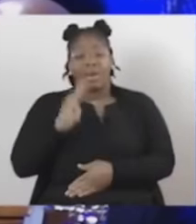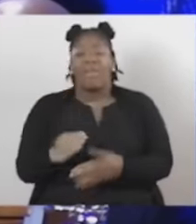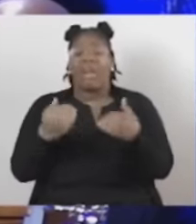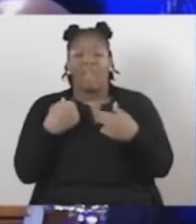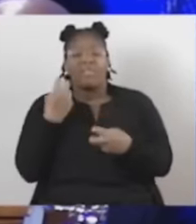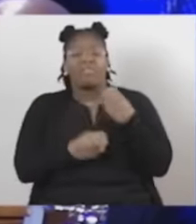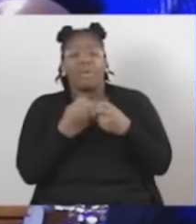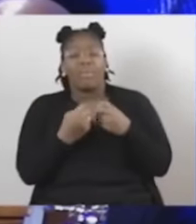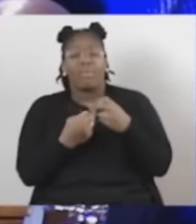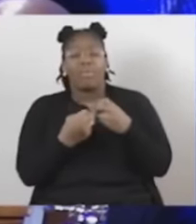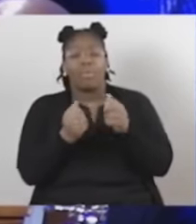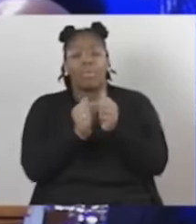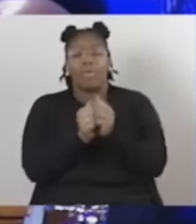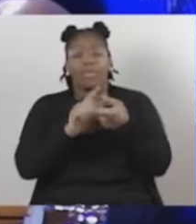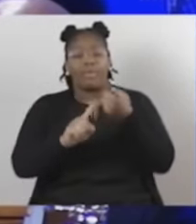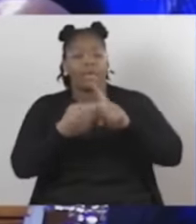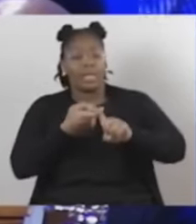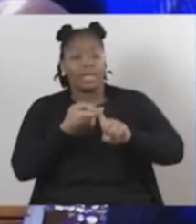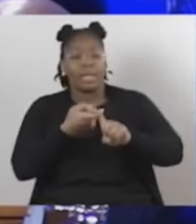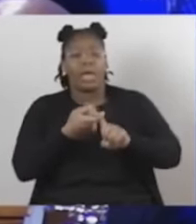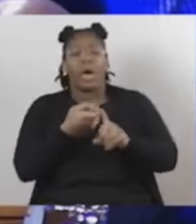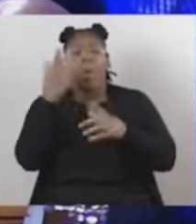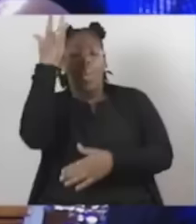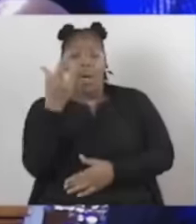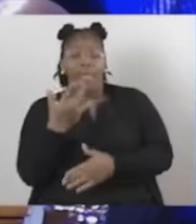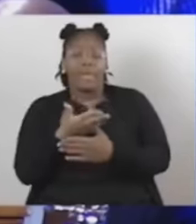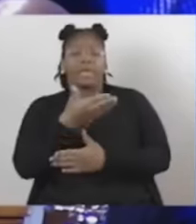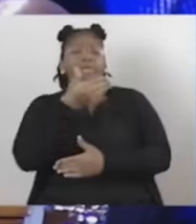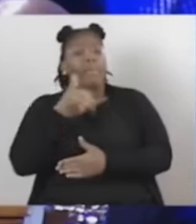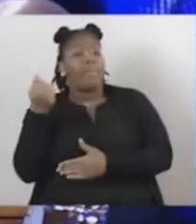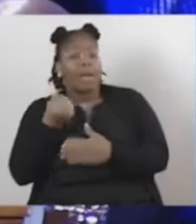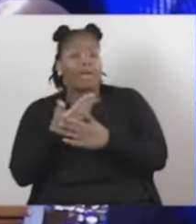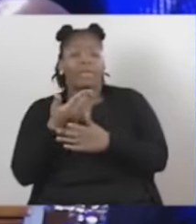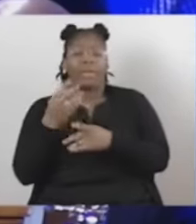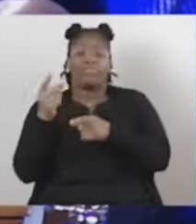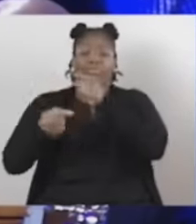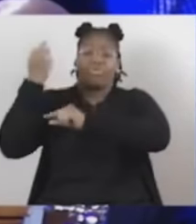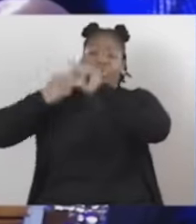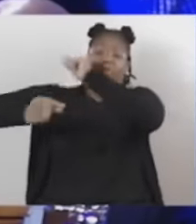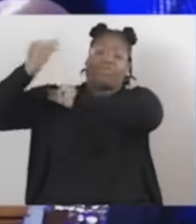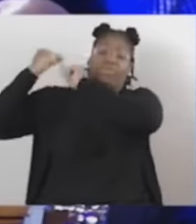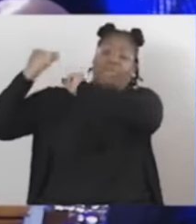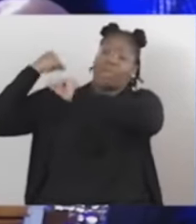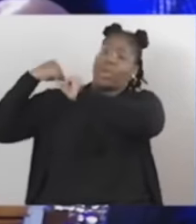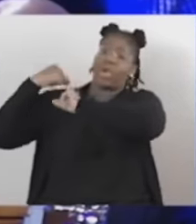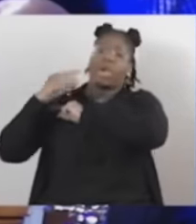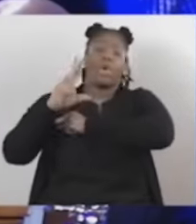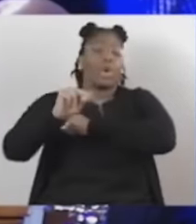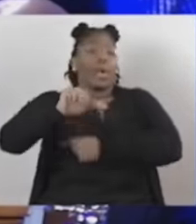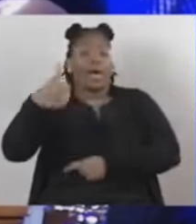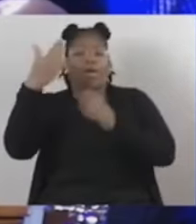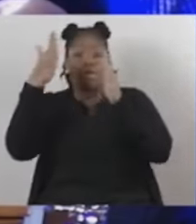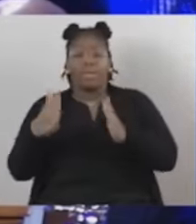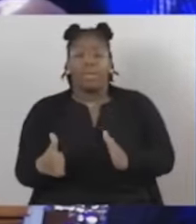you're better than every generation before who has had to struggle with that same loose thread. Nobody in Wheeler is ever going to be exposed to